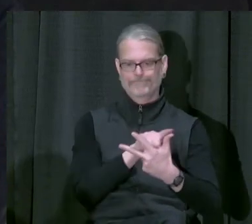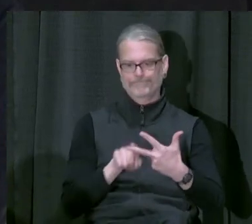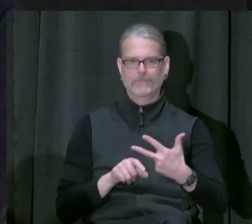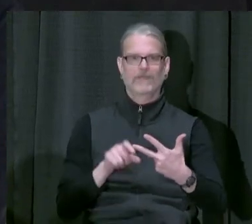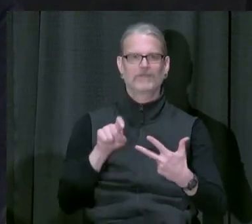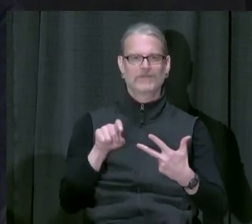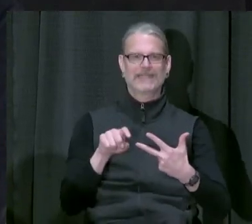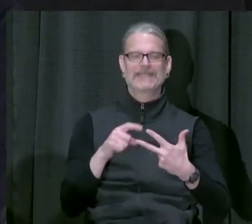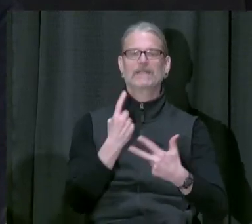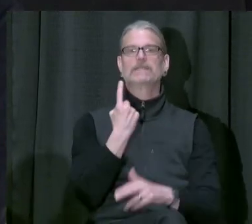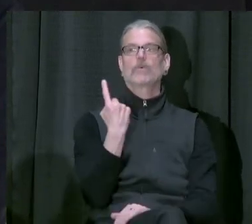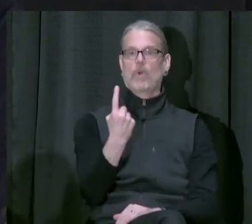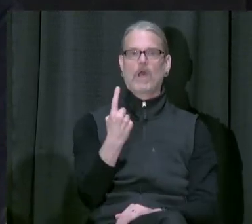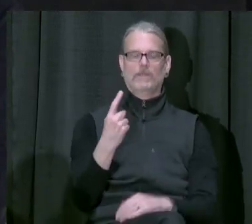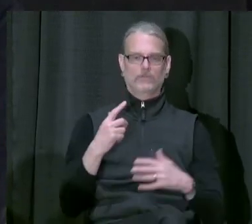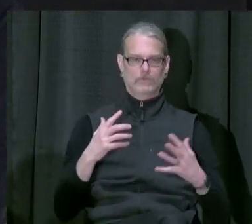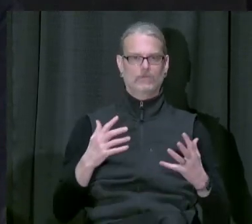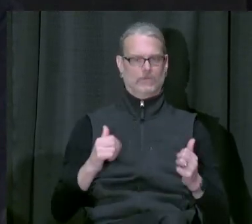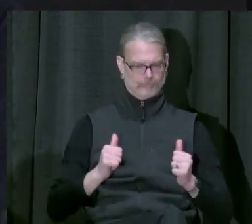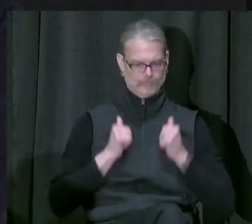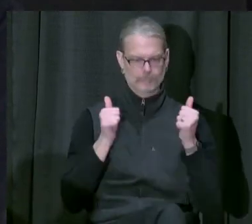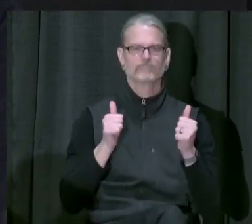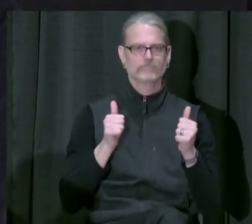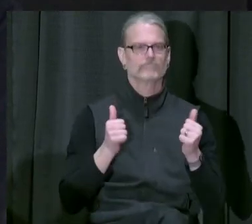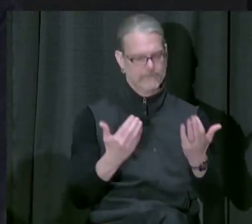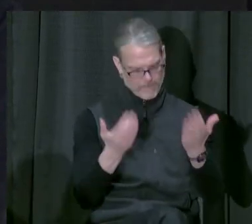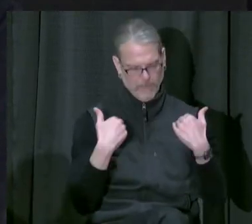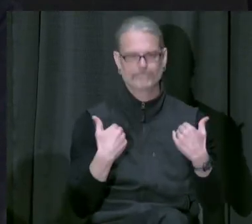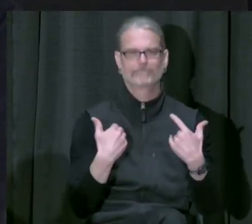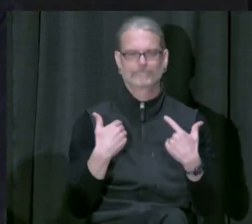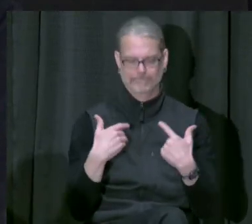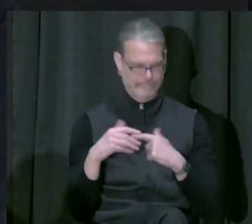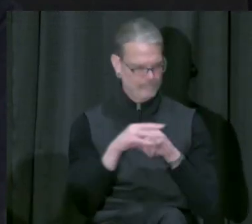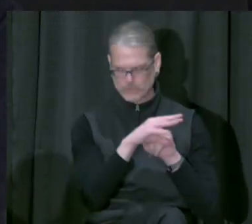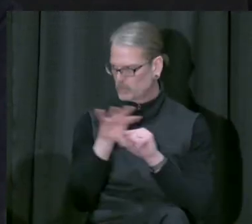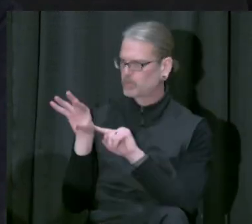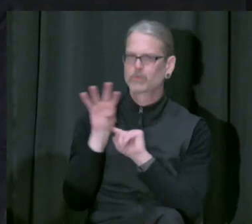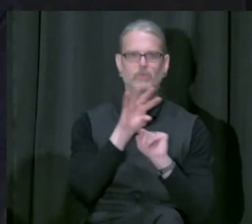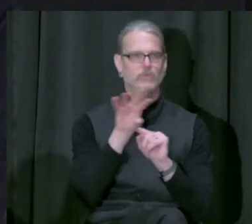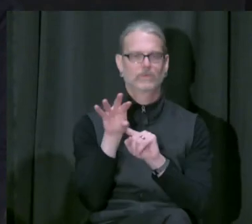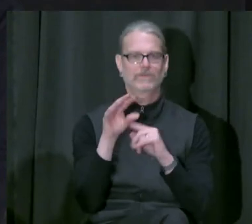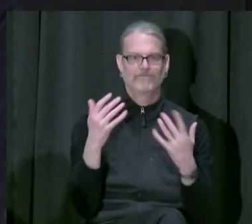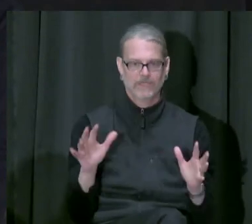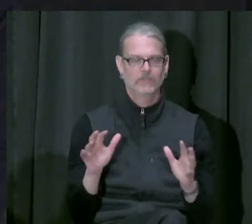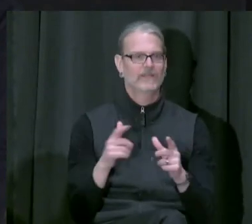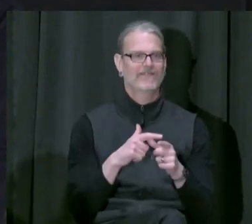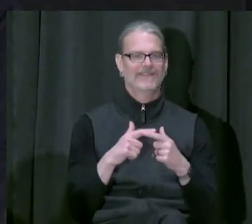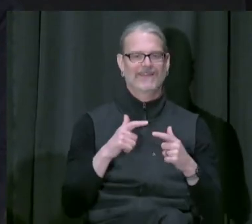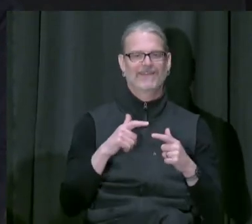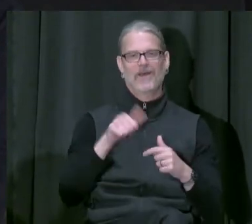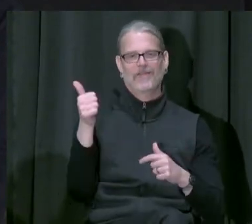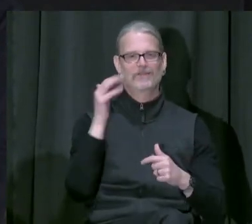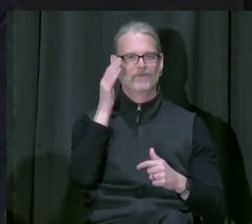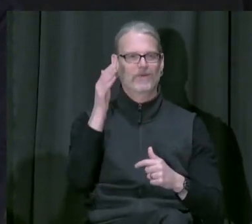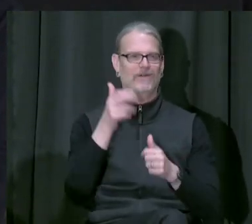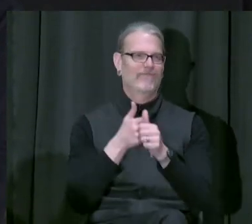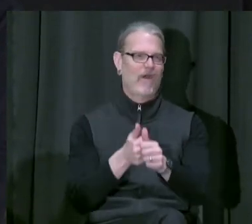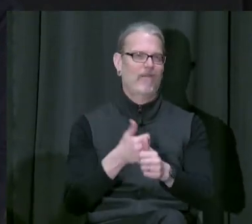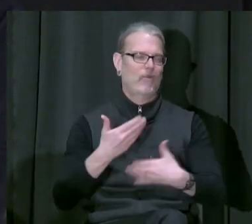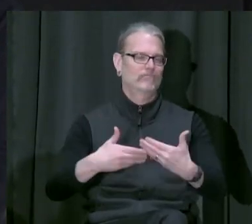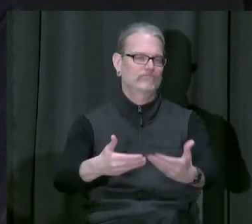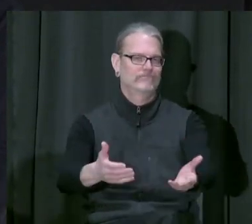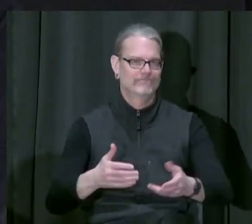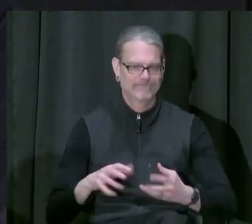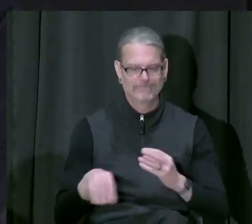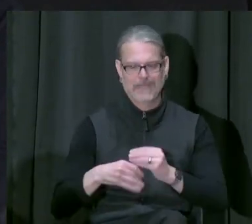one to step up, show that it can be done, and then provide a demo site, because everybody says, hey, I want to see a demo. Sure. And that's why it's so nice